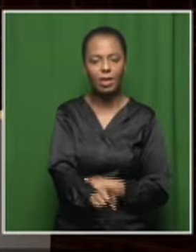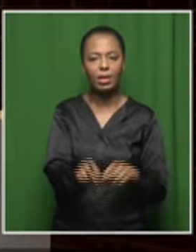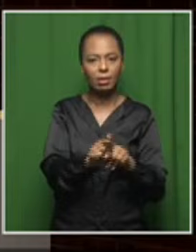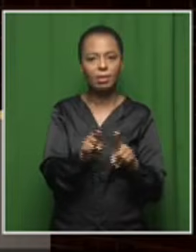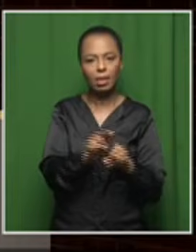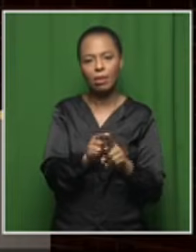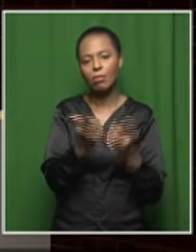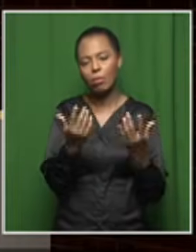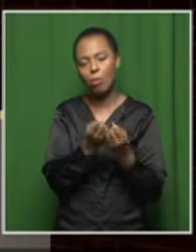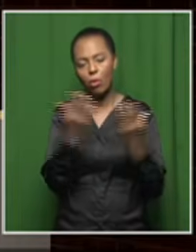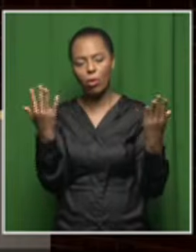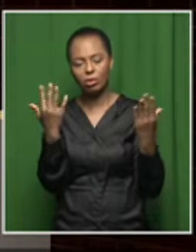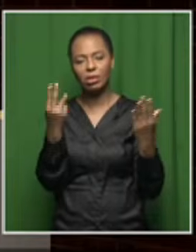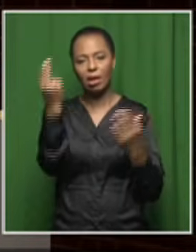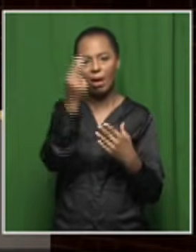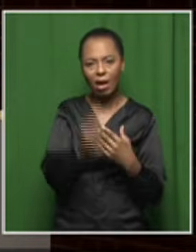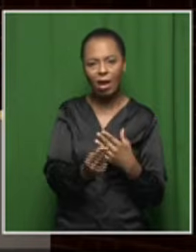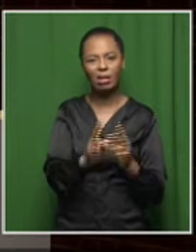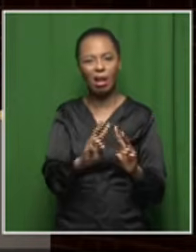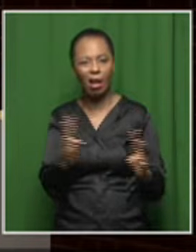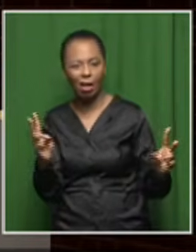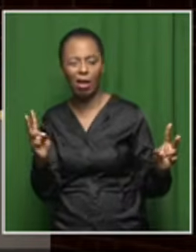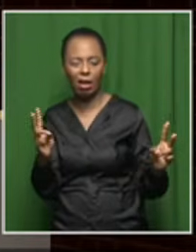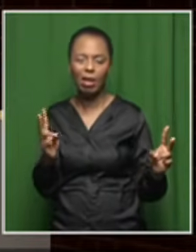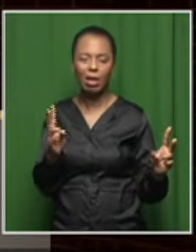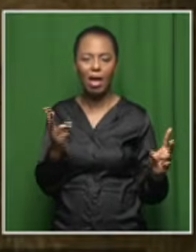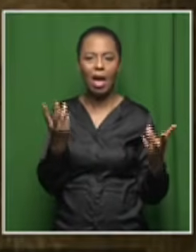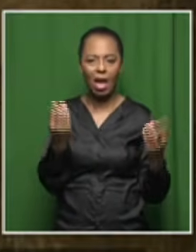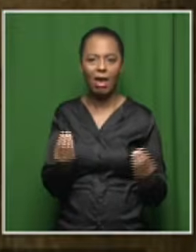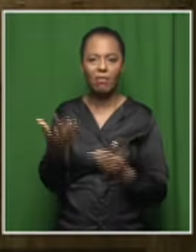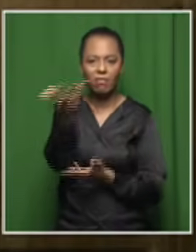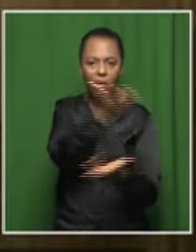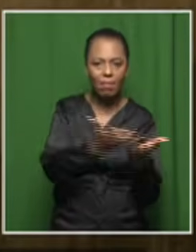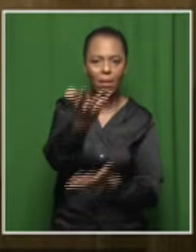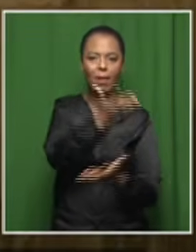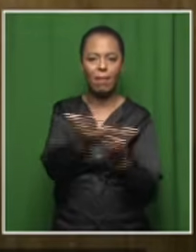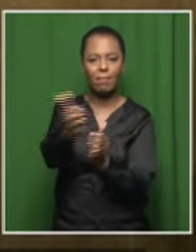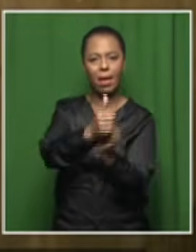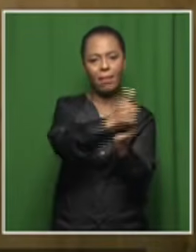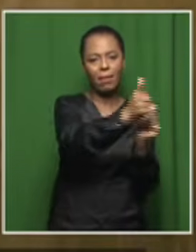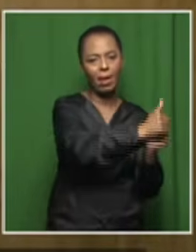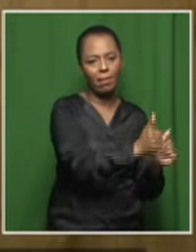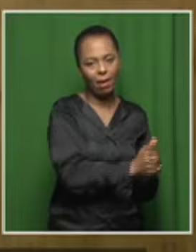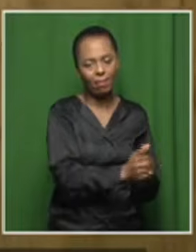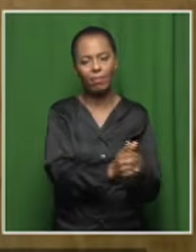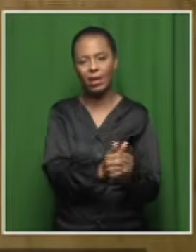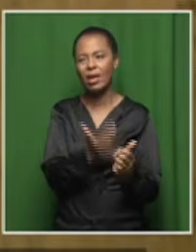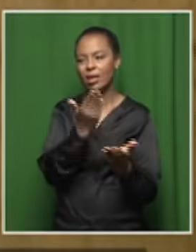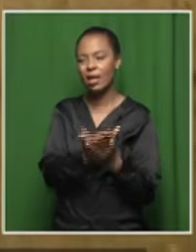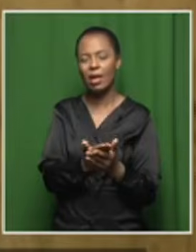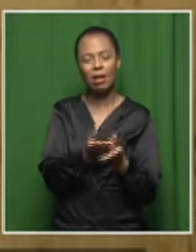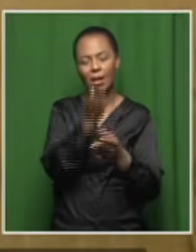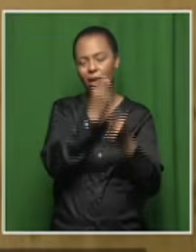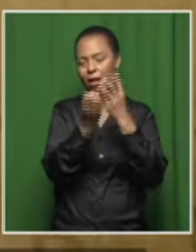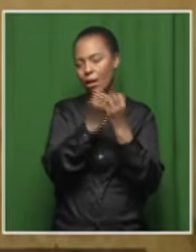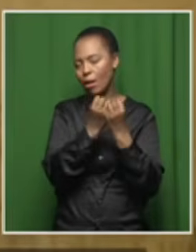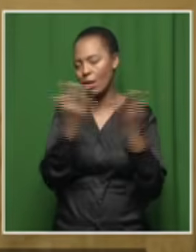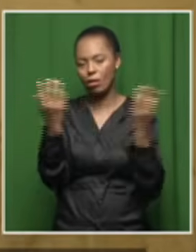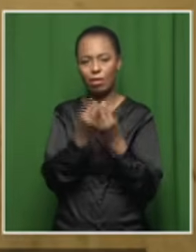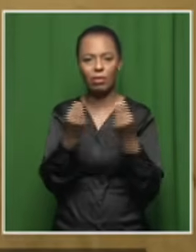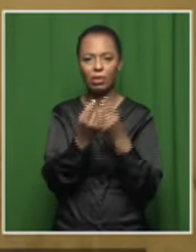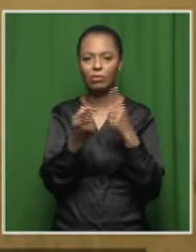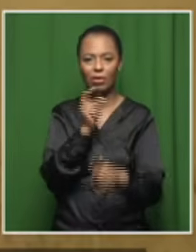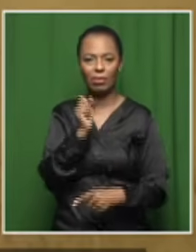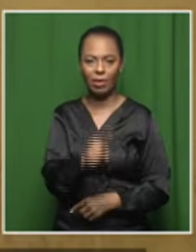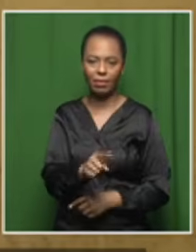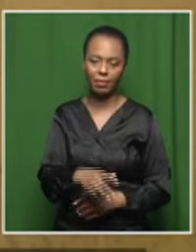contemporary artists. So there's always a very, very beautiful mixed combination of things that you will encounter. That knowledge sharing and